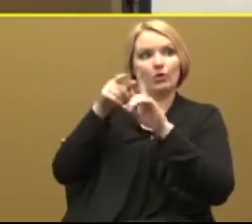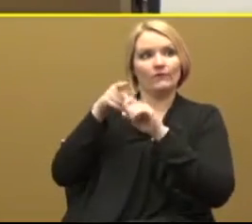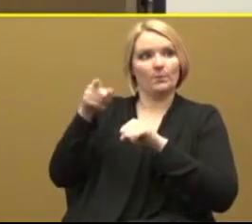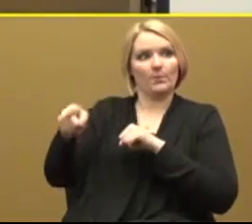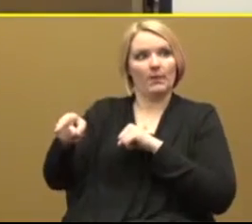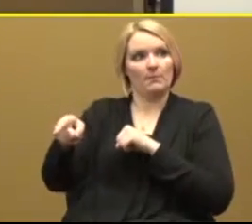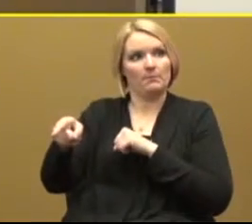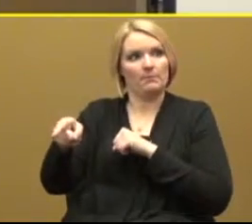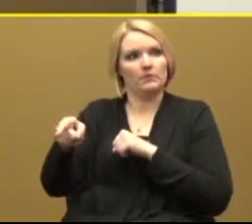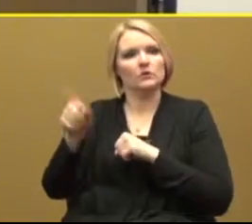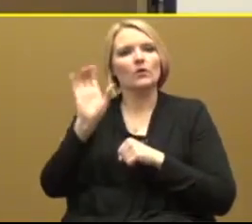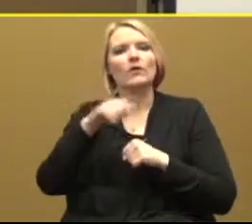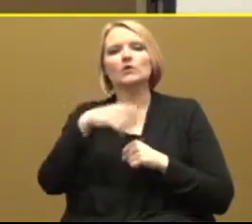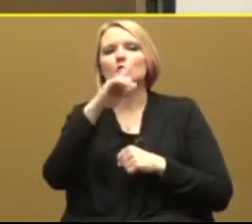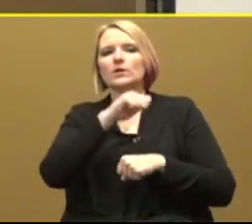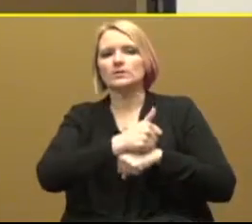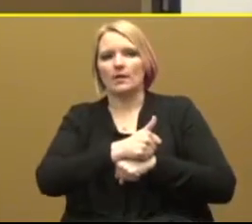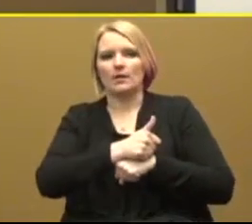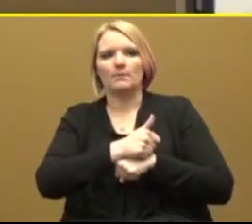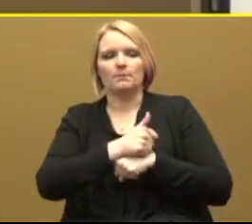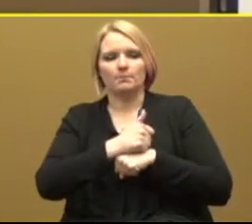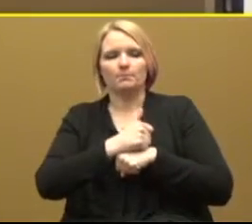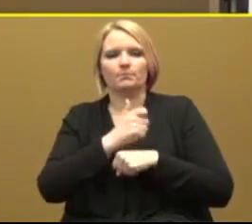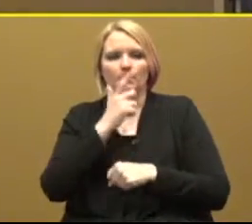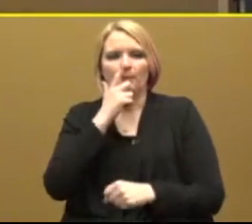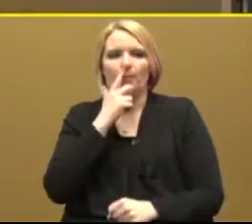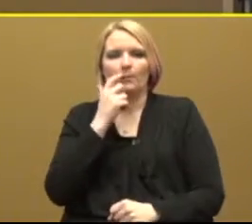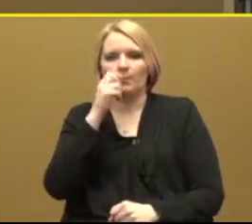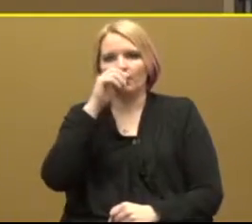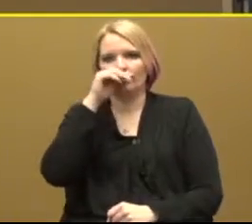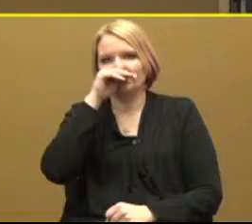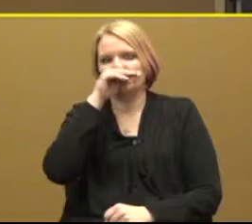about that as one of your setups.